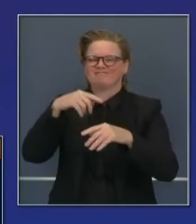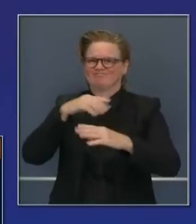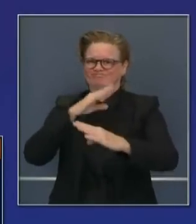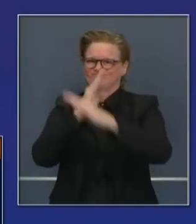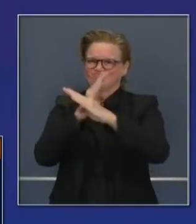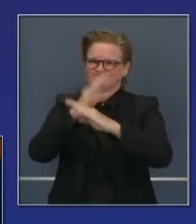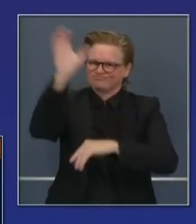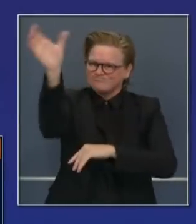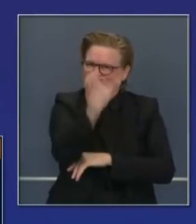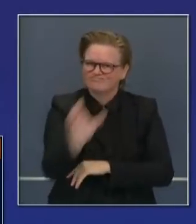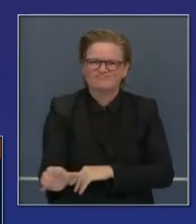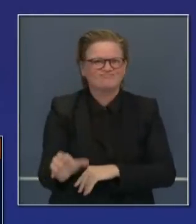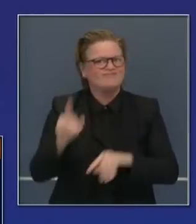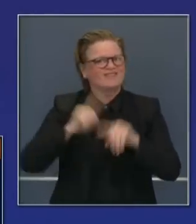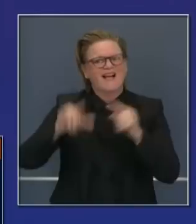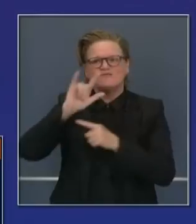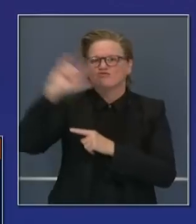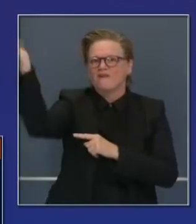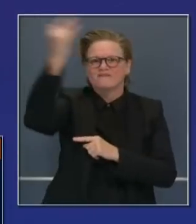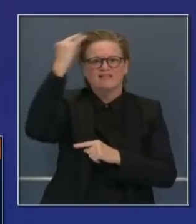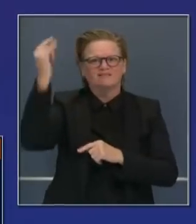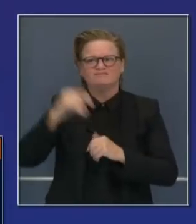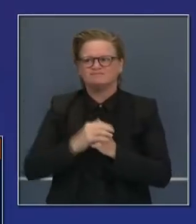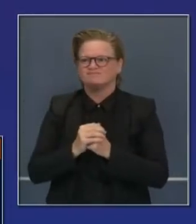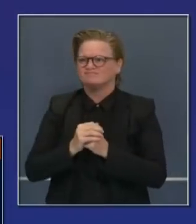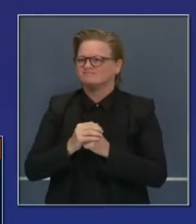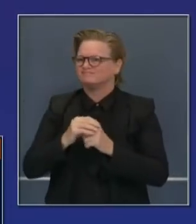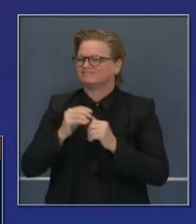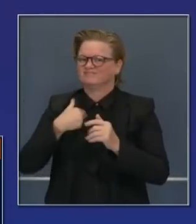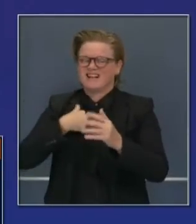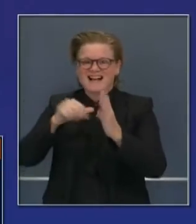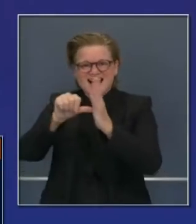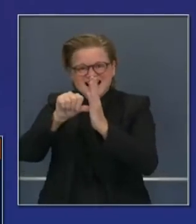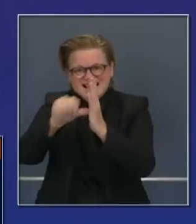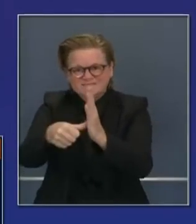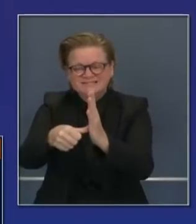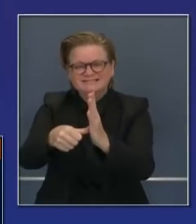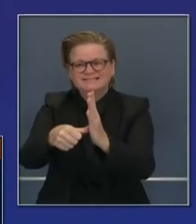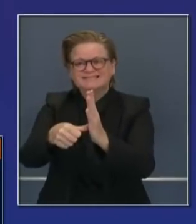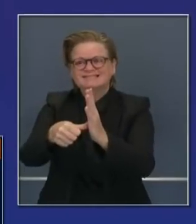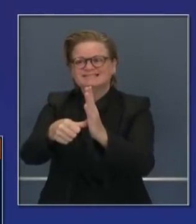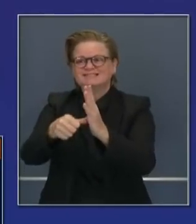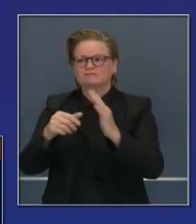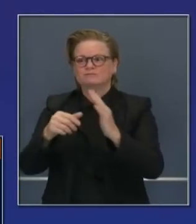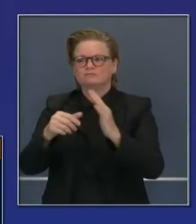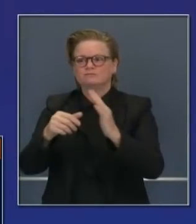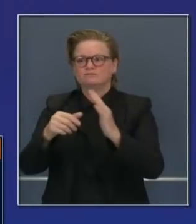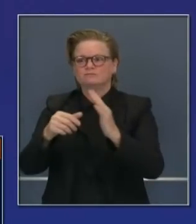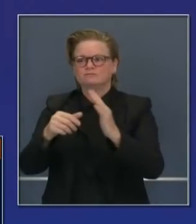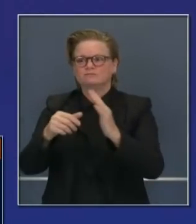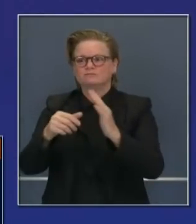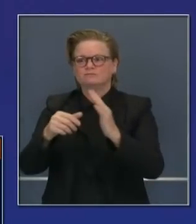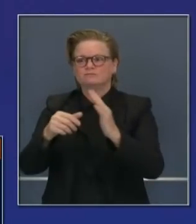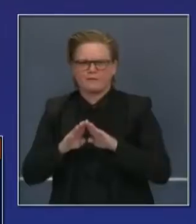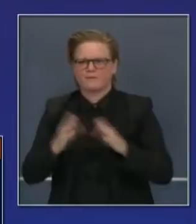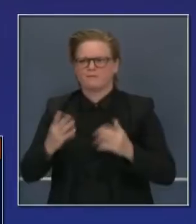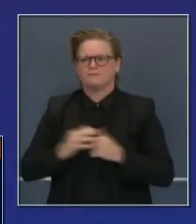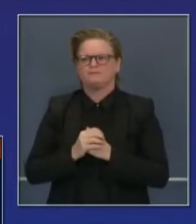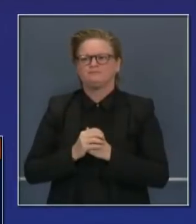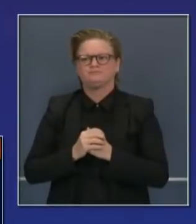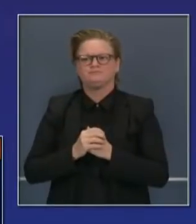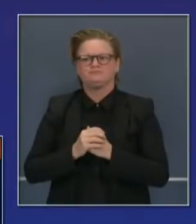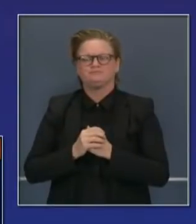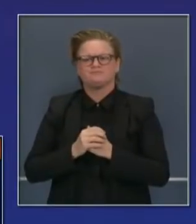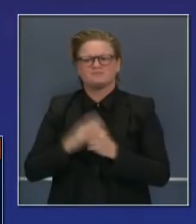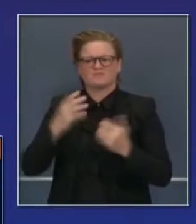want to emphasize. None of us are naive. I certainly am not, of the mental stress of